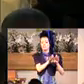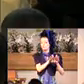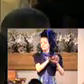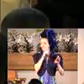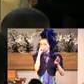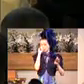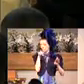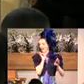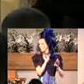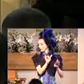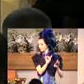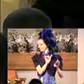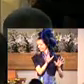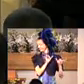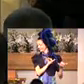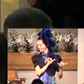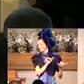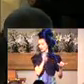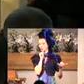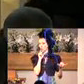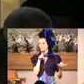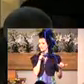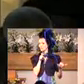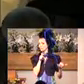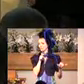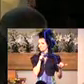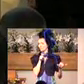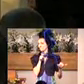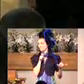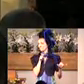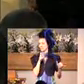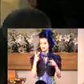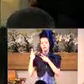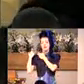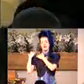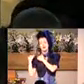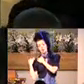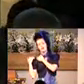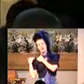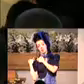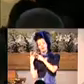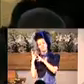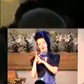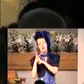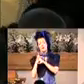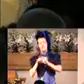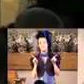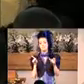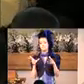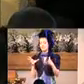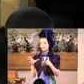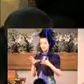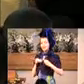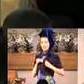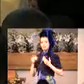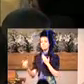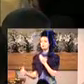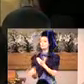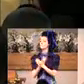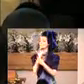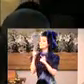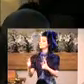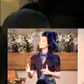forever so that we no longer have to carry it, but rather claim new life this